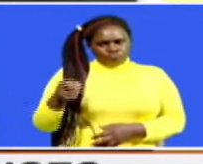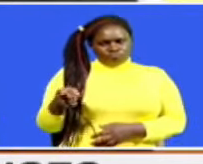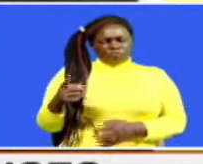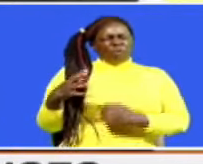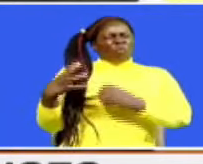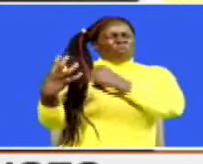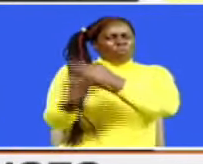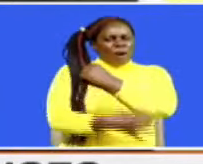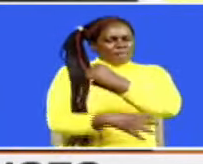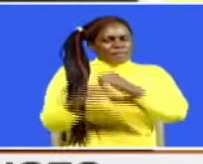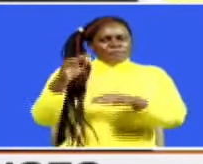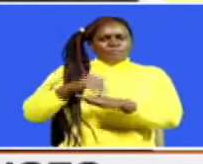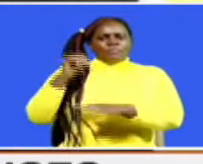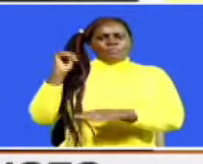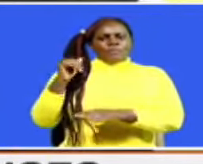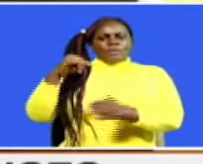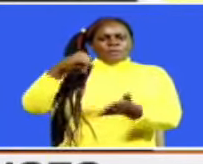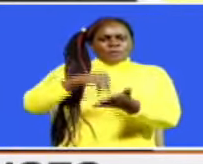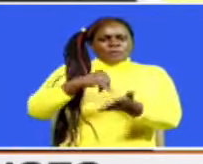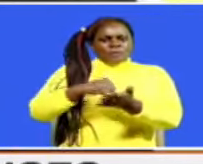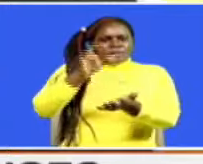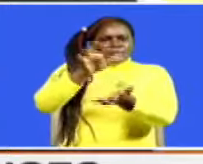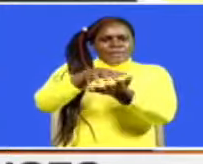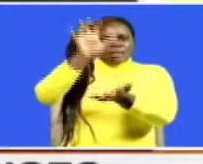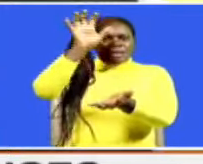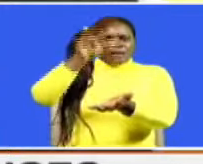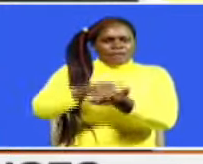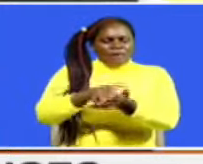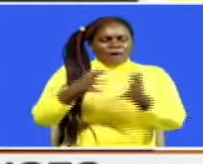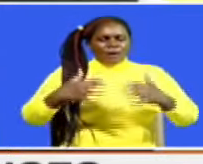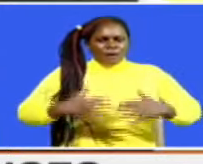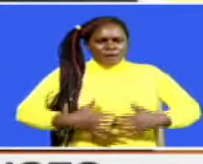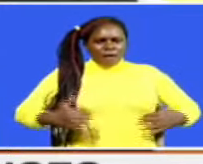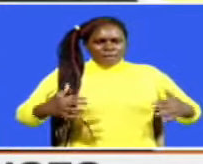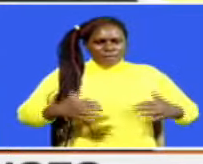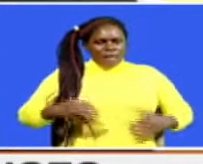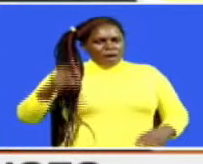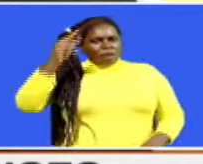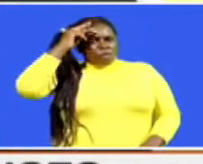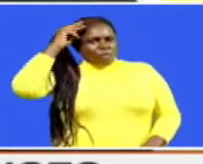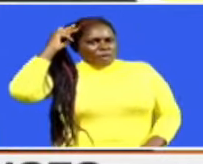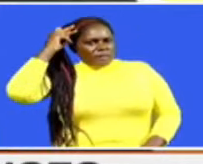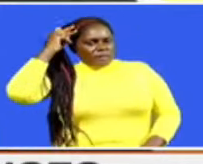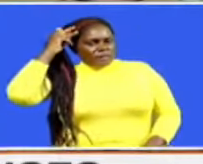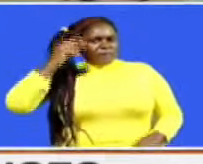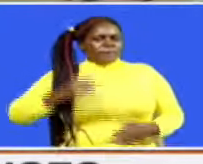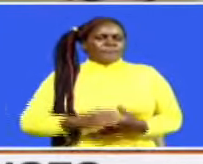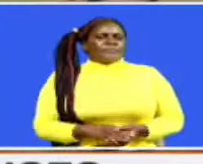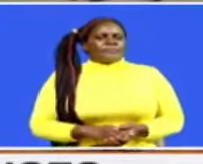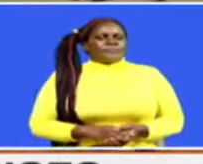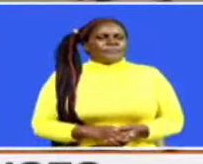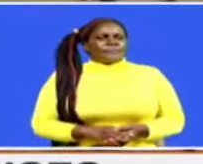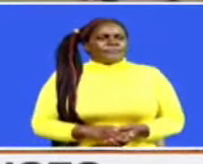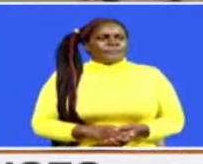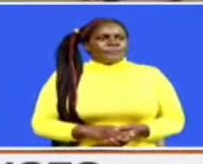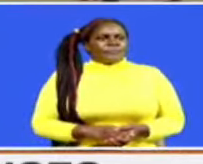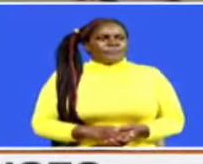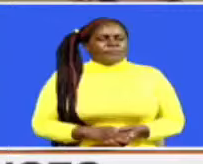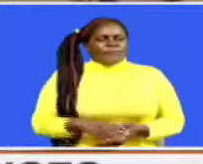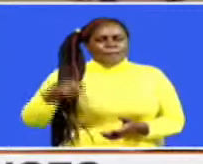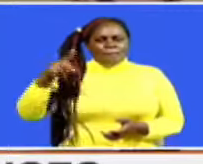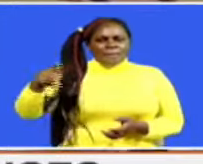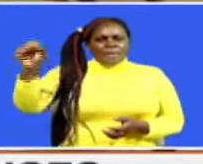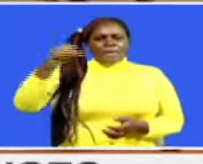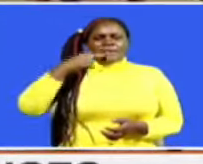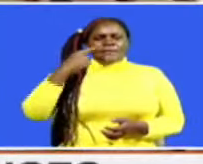the worst hits, and this includes Tana River, Garissa, Wajir and Mandera counties. According to PS